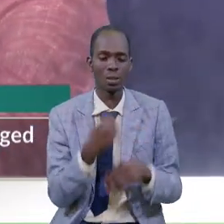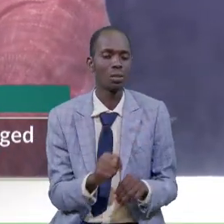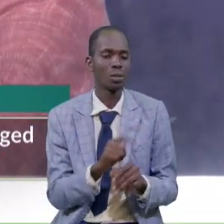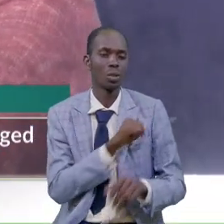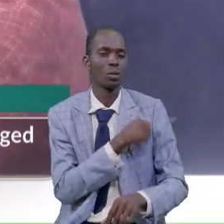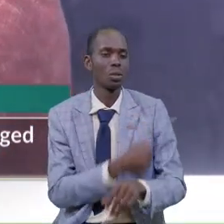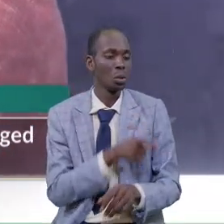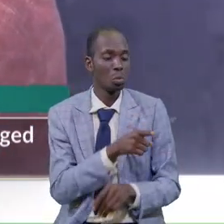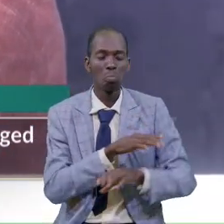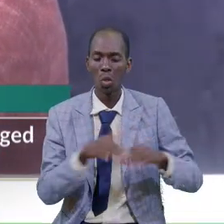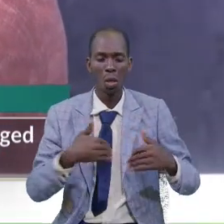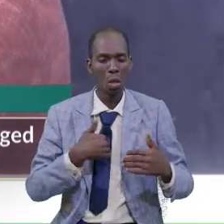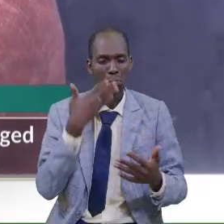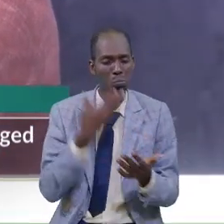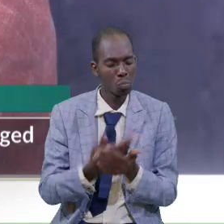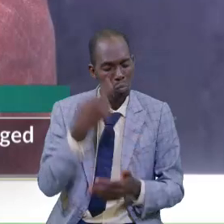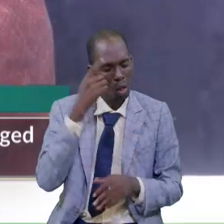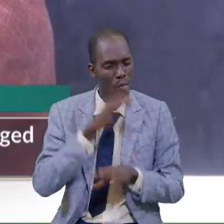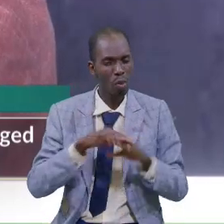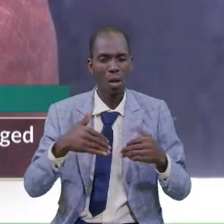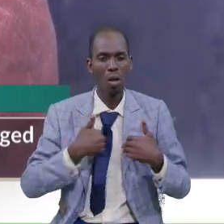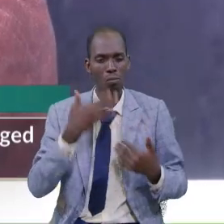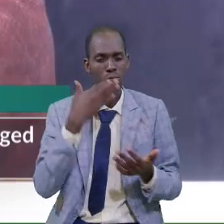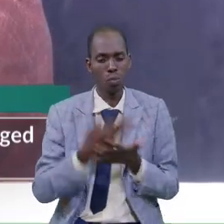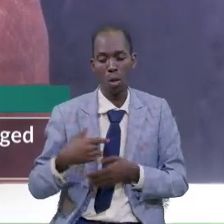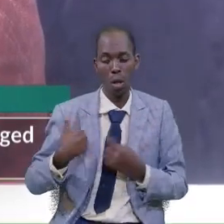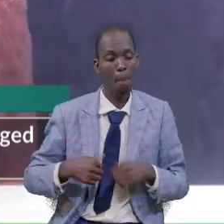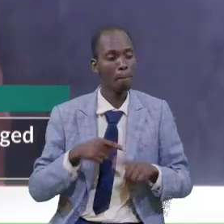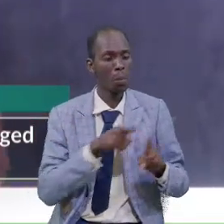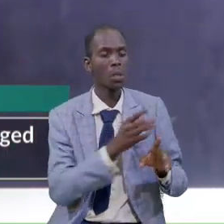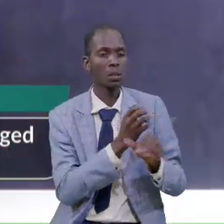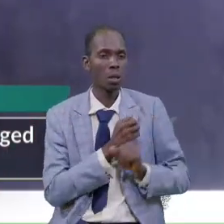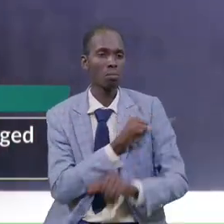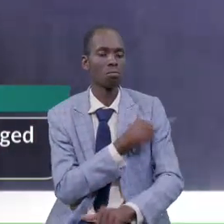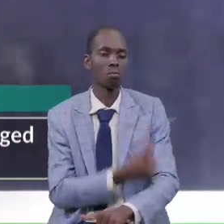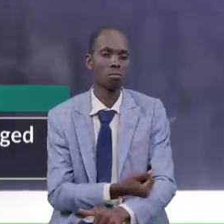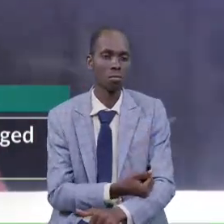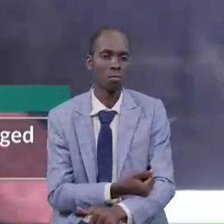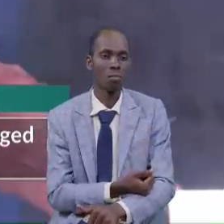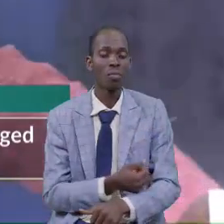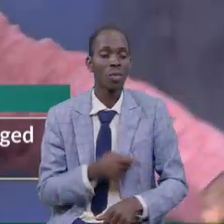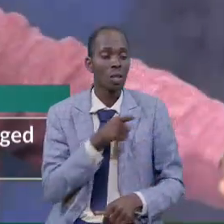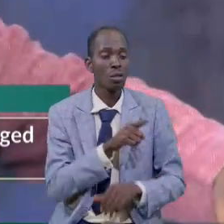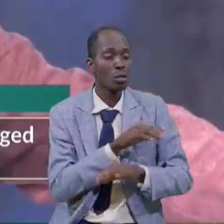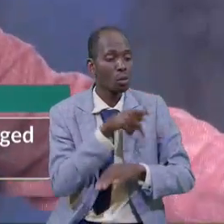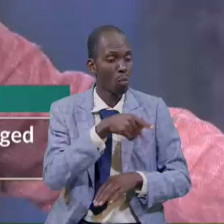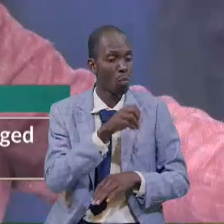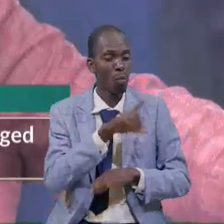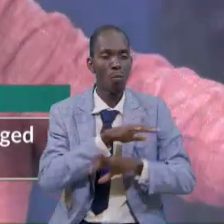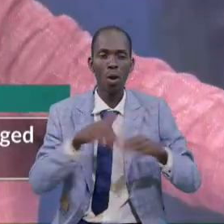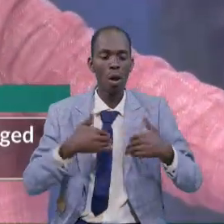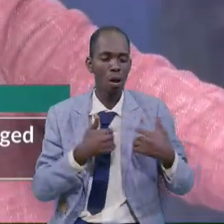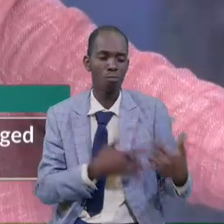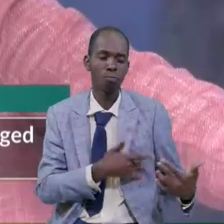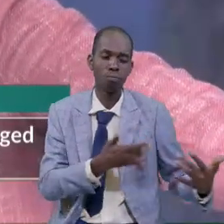have a good heart, but he had authority. He didn't have compassion. He didn't have